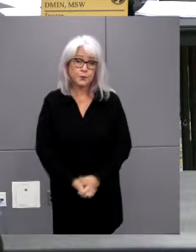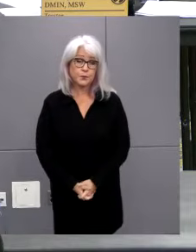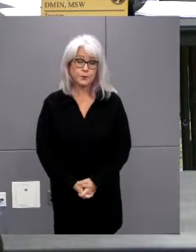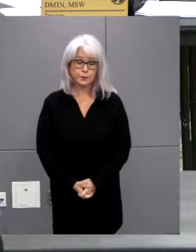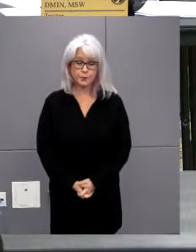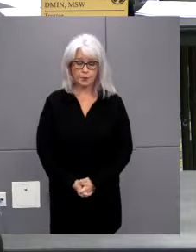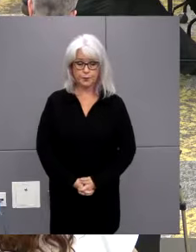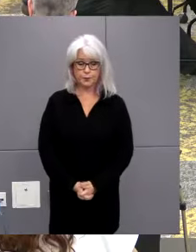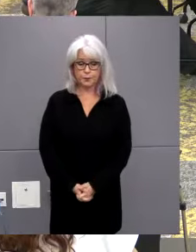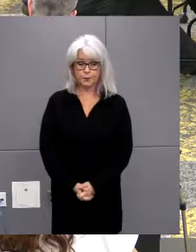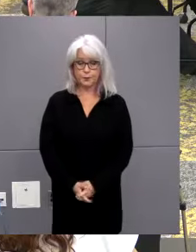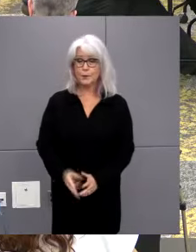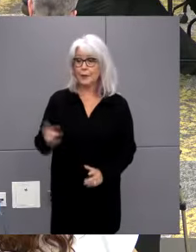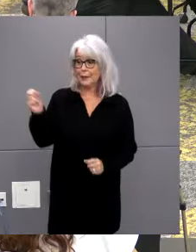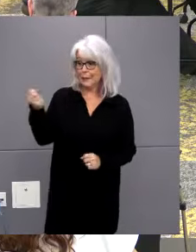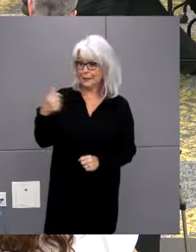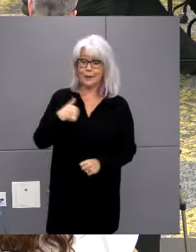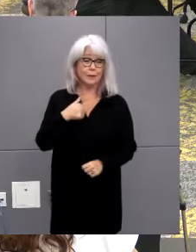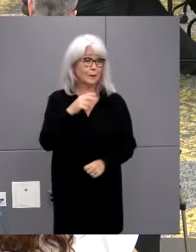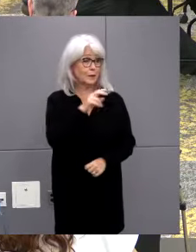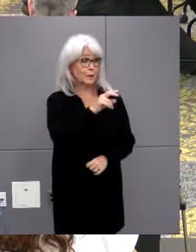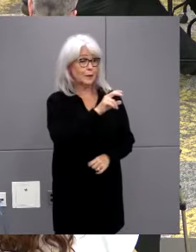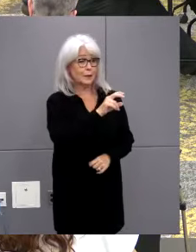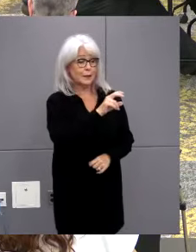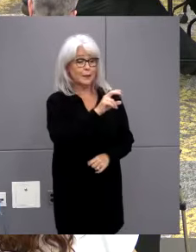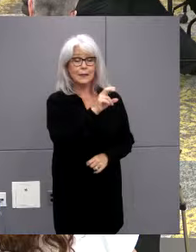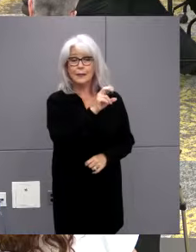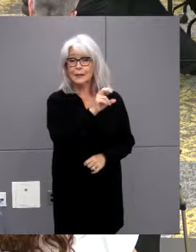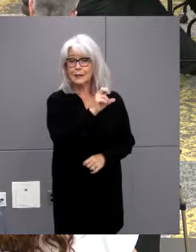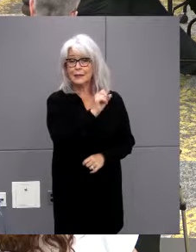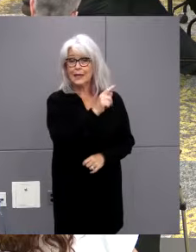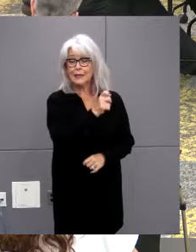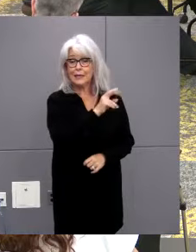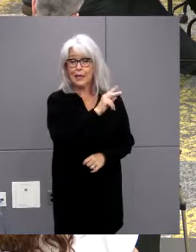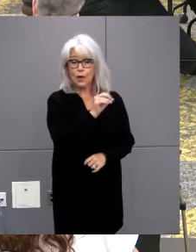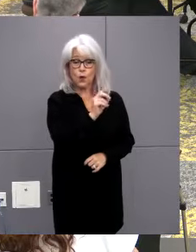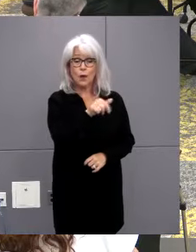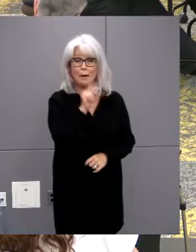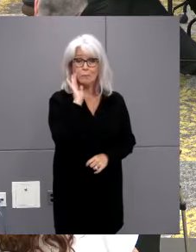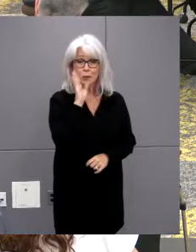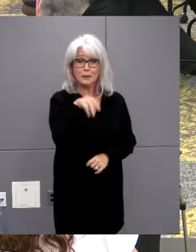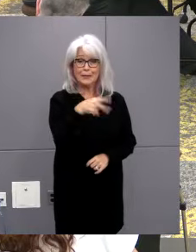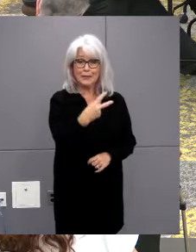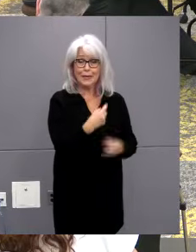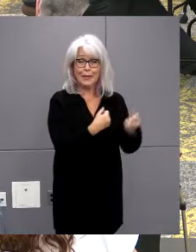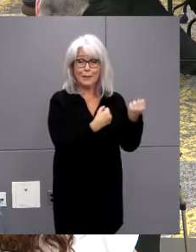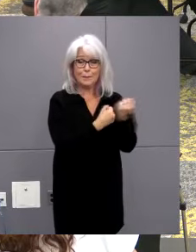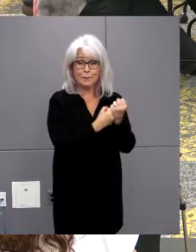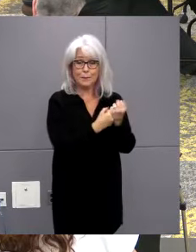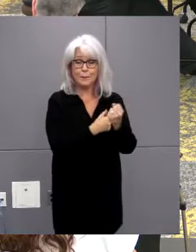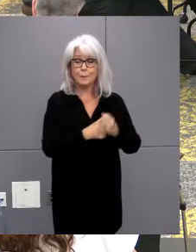Yes. I second that. Okay. Have a motion